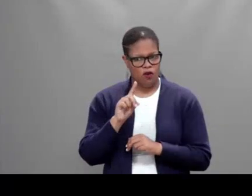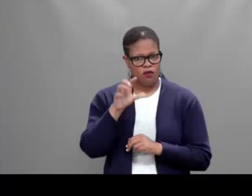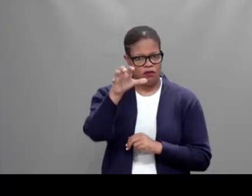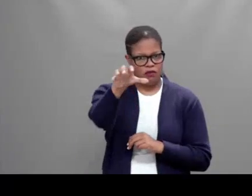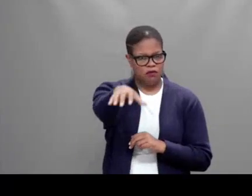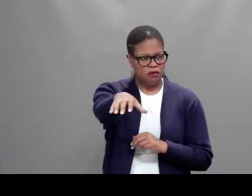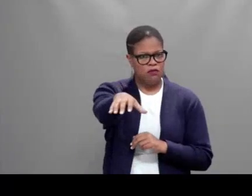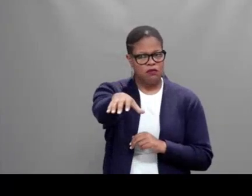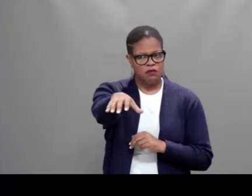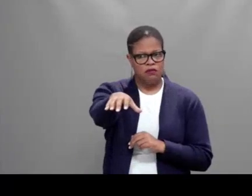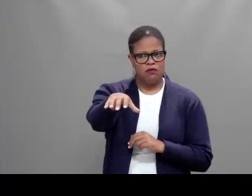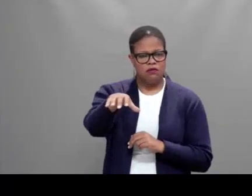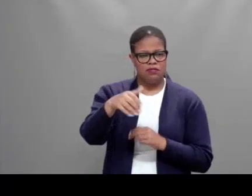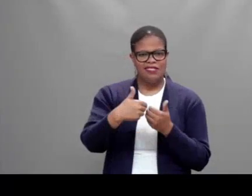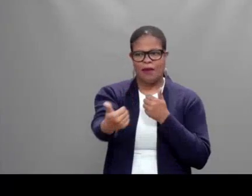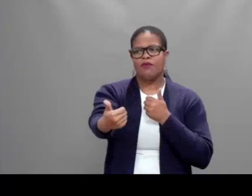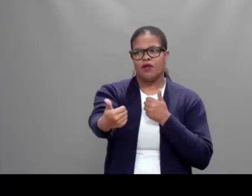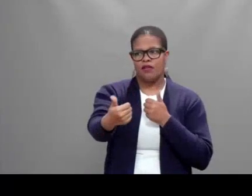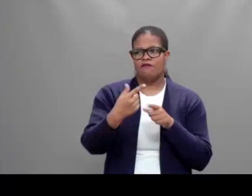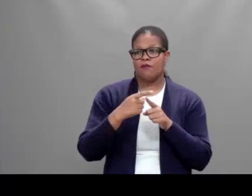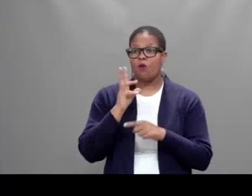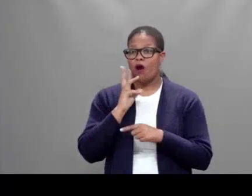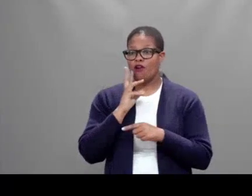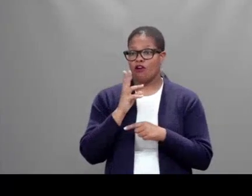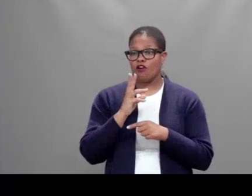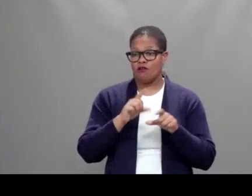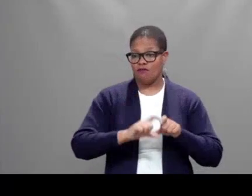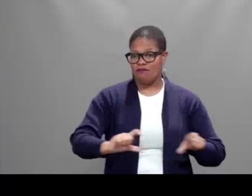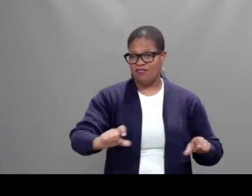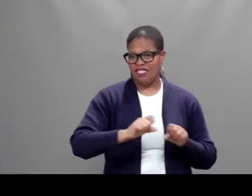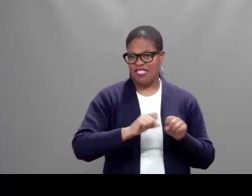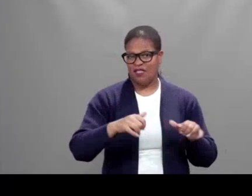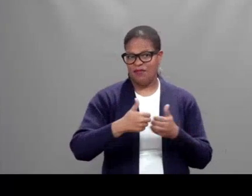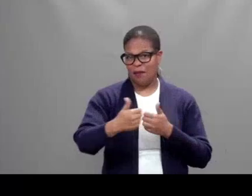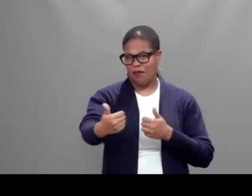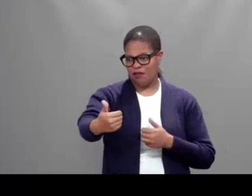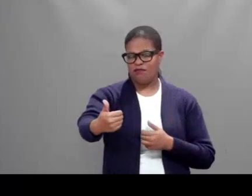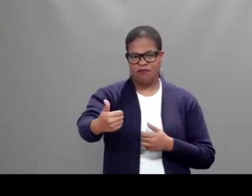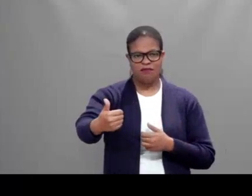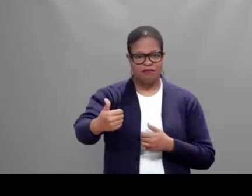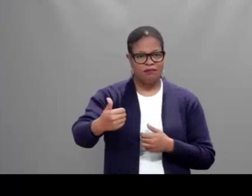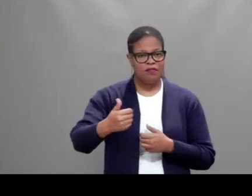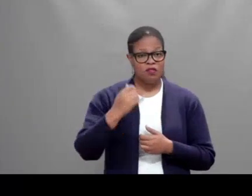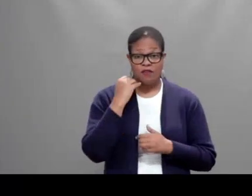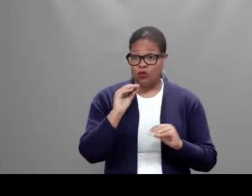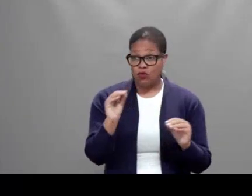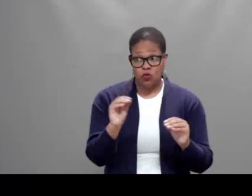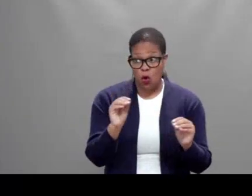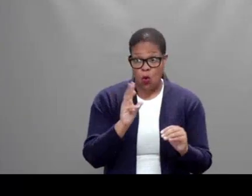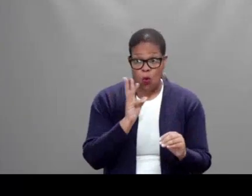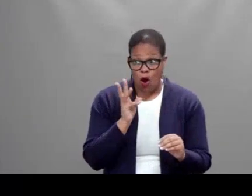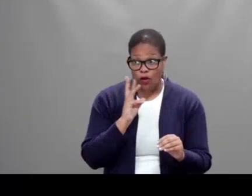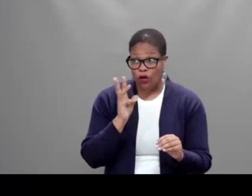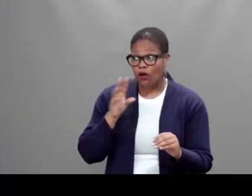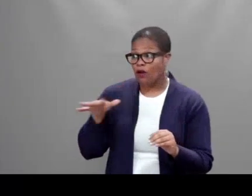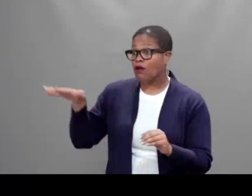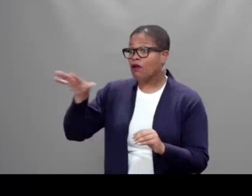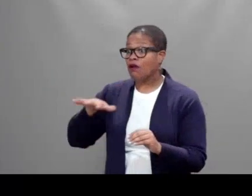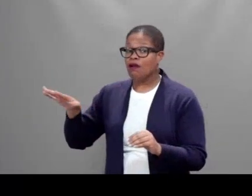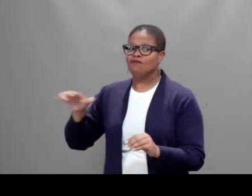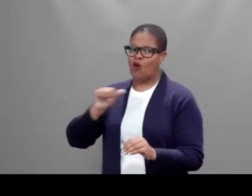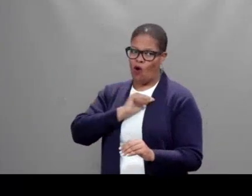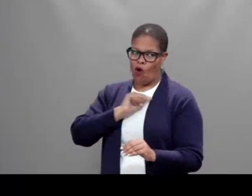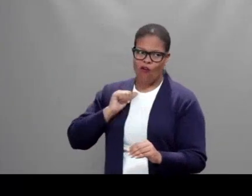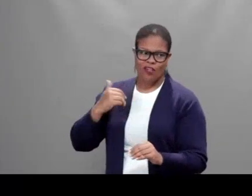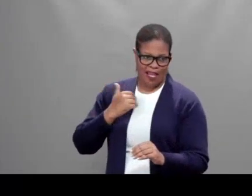separate from the water line there. So if there's no water anywhere else on campus, Alfred